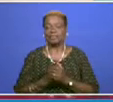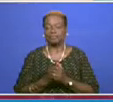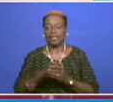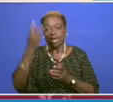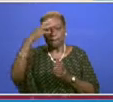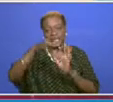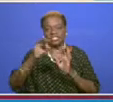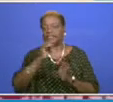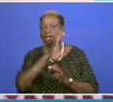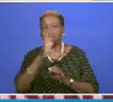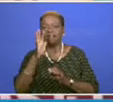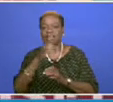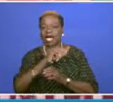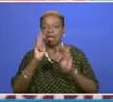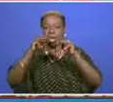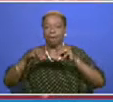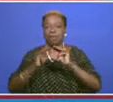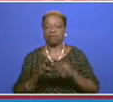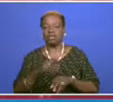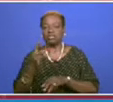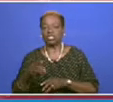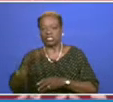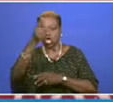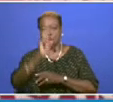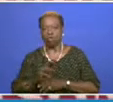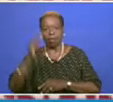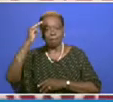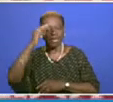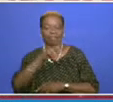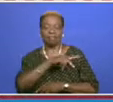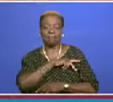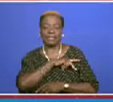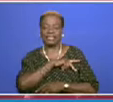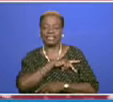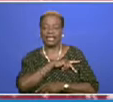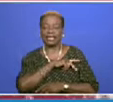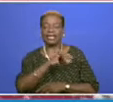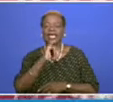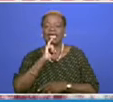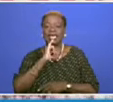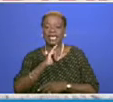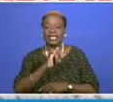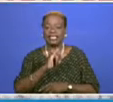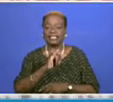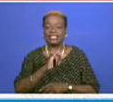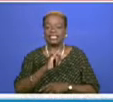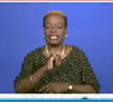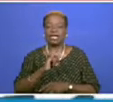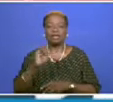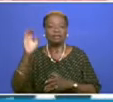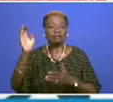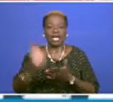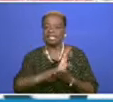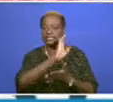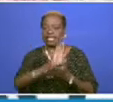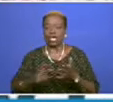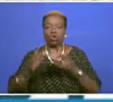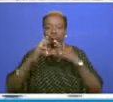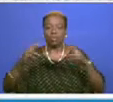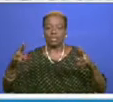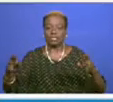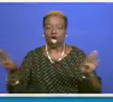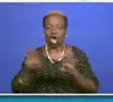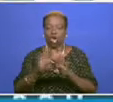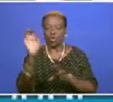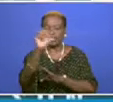Minister of Agriculture and Marine Resources, the Honorable Michael Pintard, is dispelling rumors that there's a closed season for conch